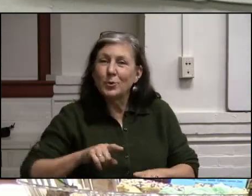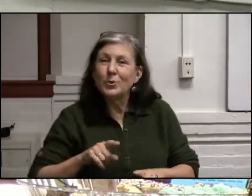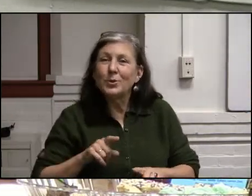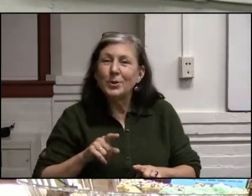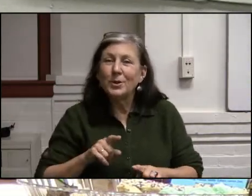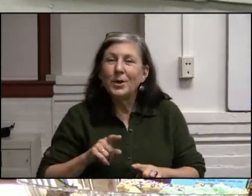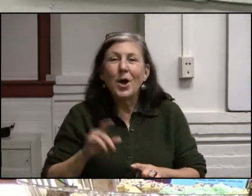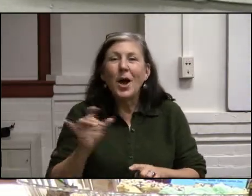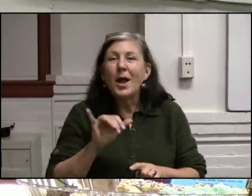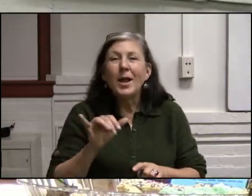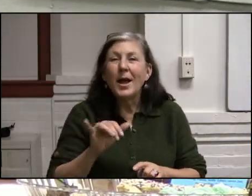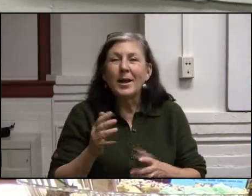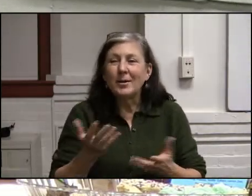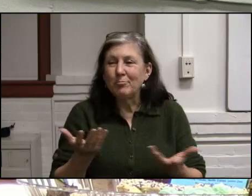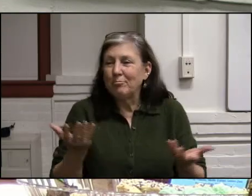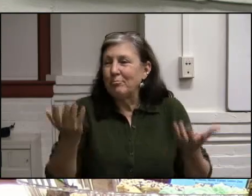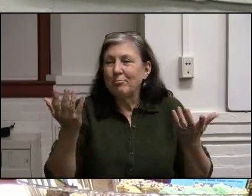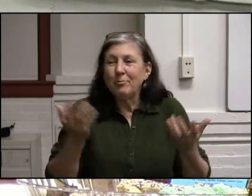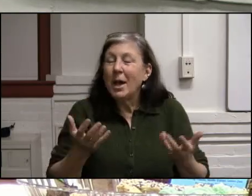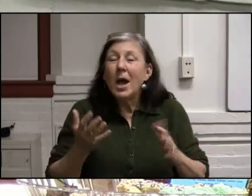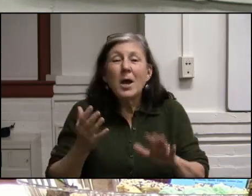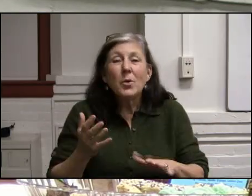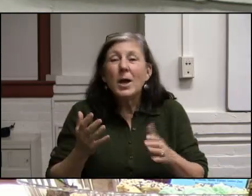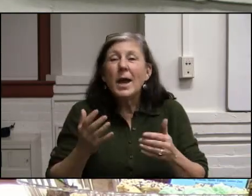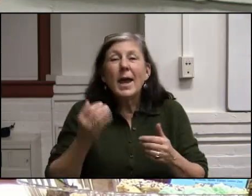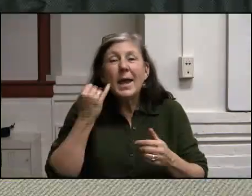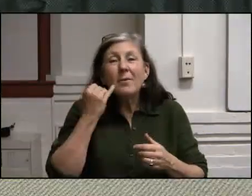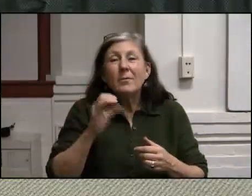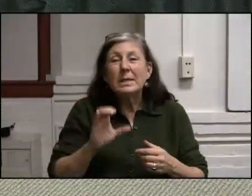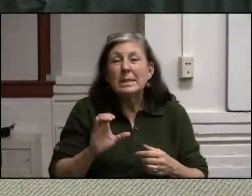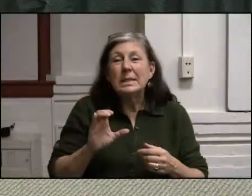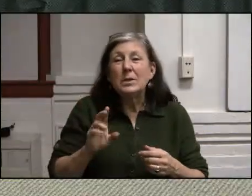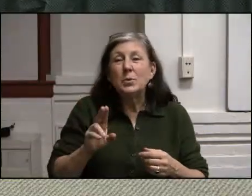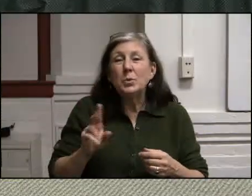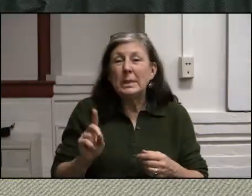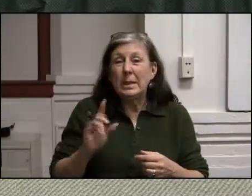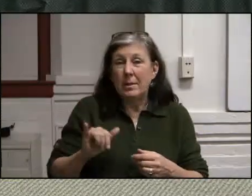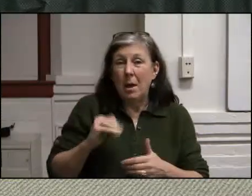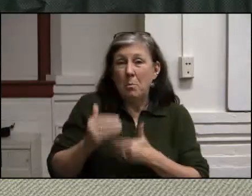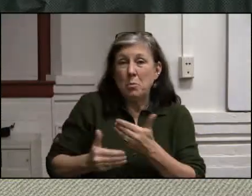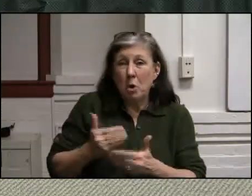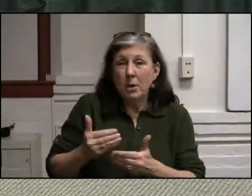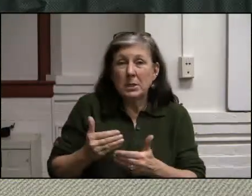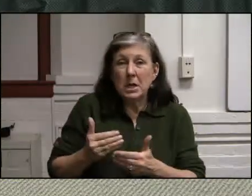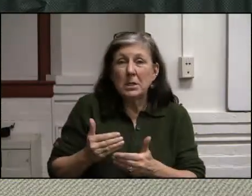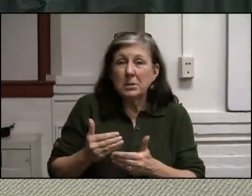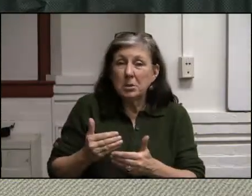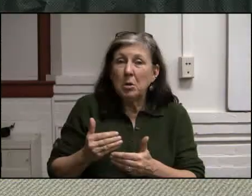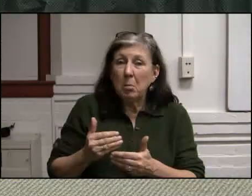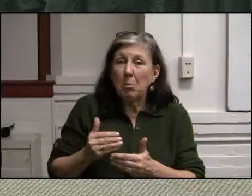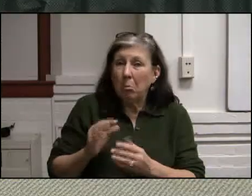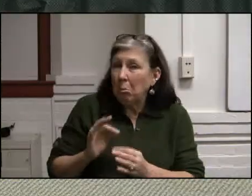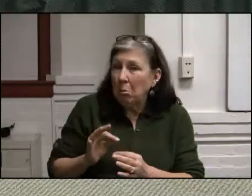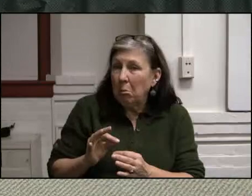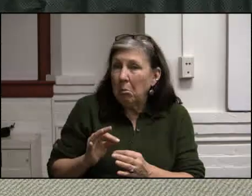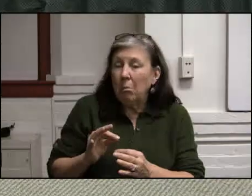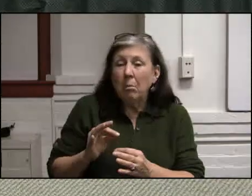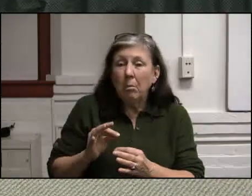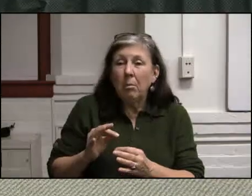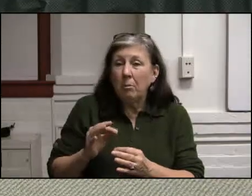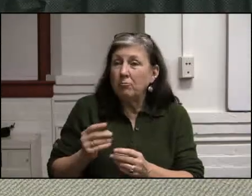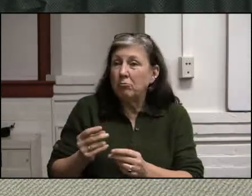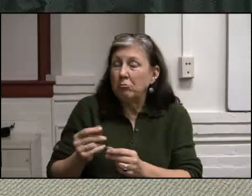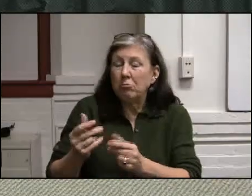like it can be answered sooner rather than later. And again, if the CUD process is moving and has some time,